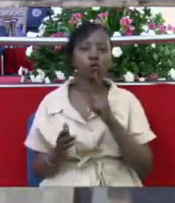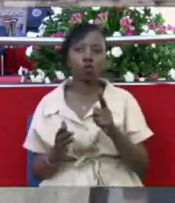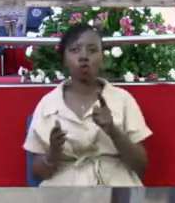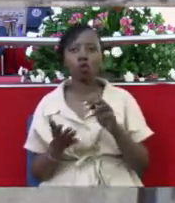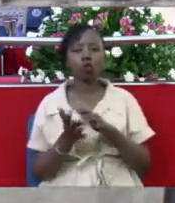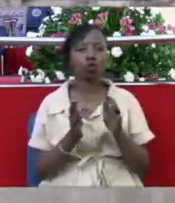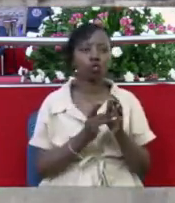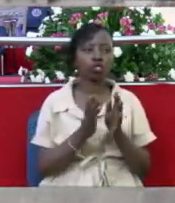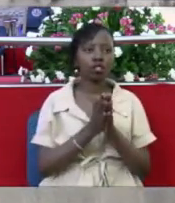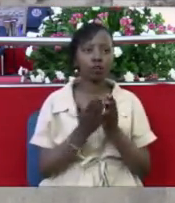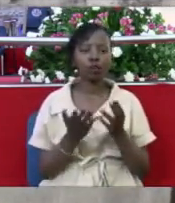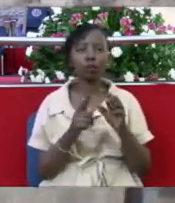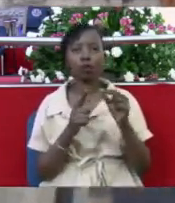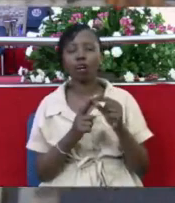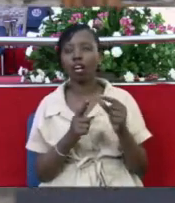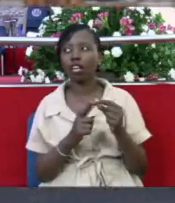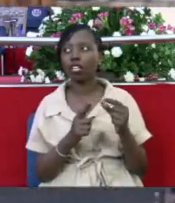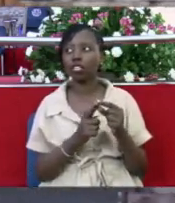Deuteronomy